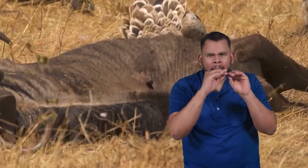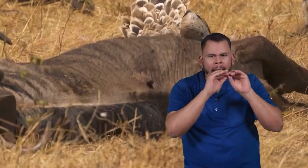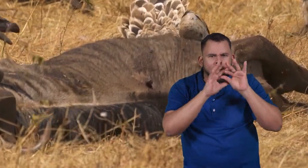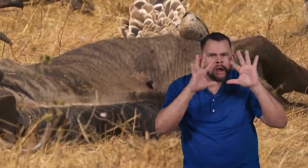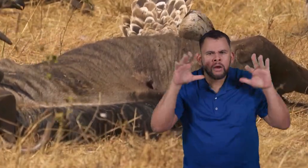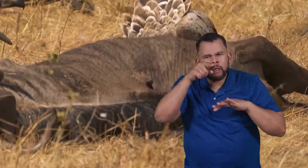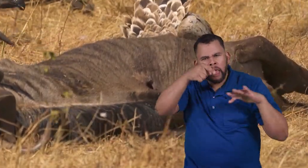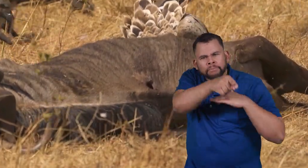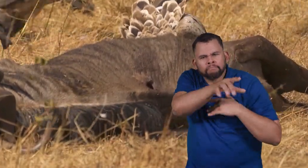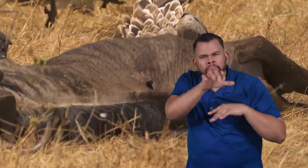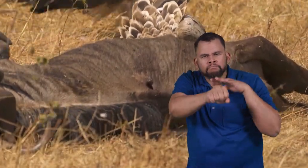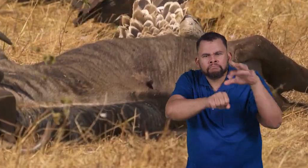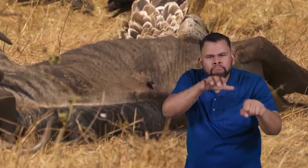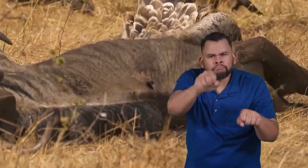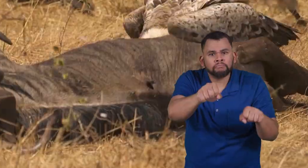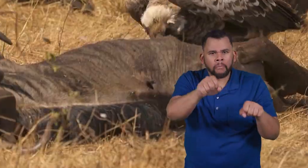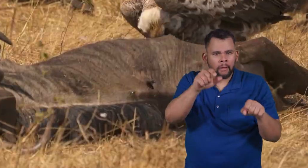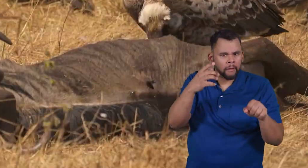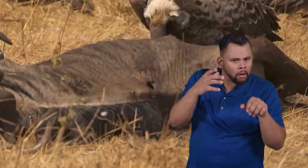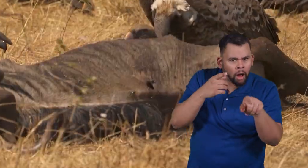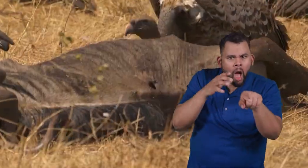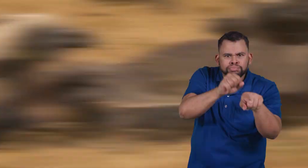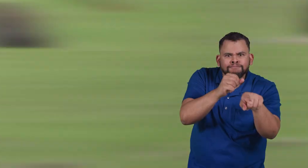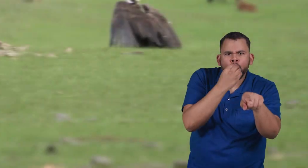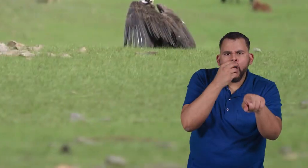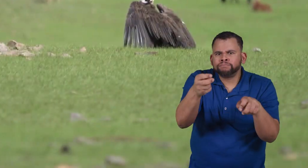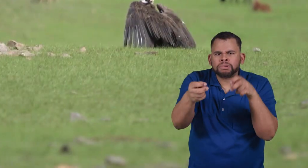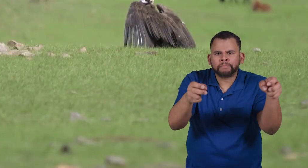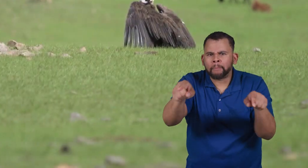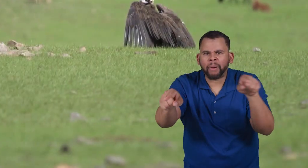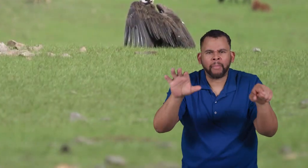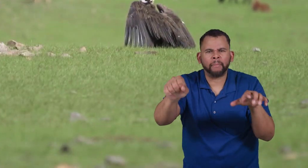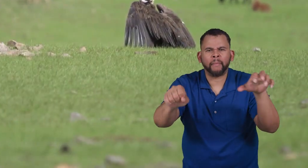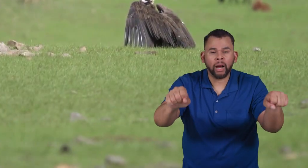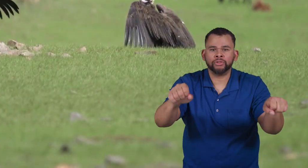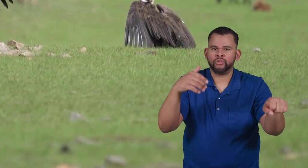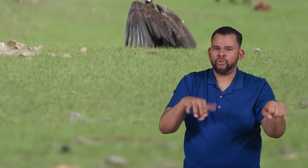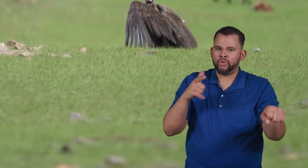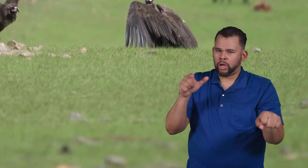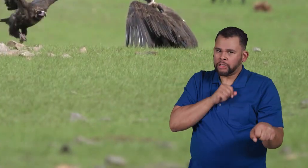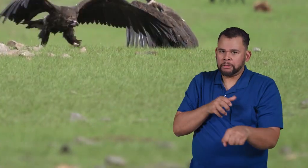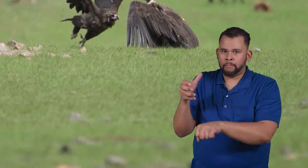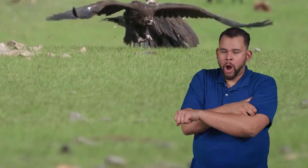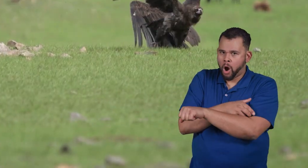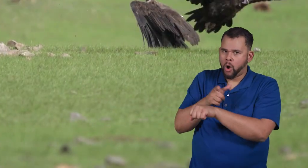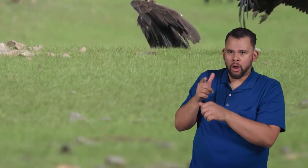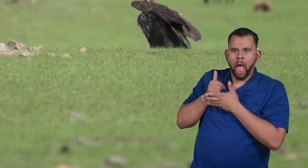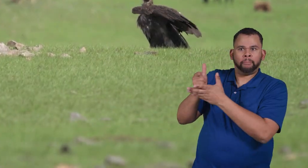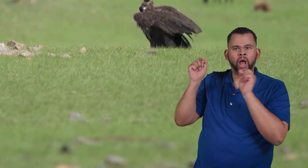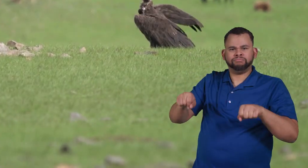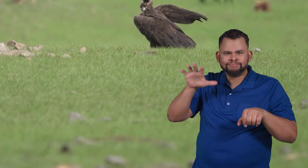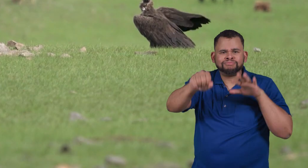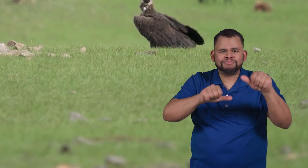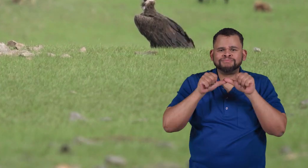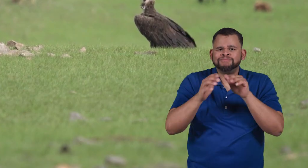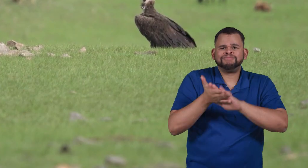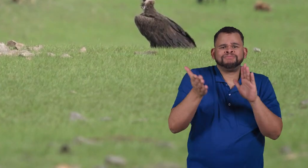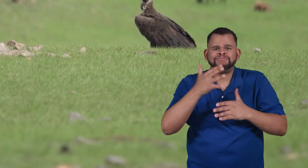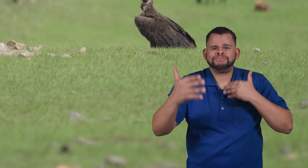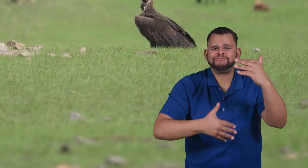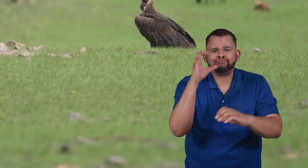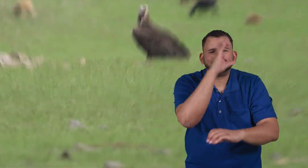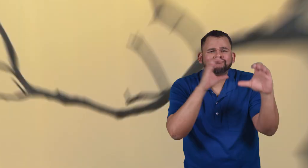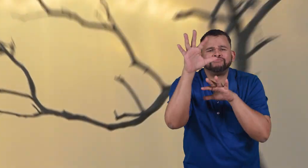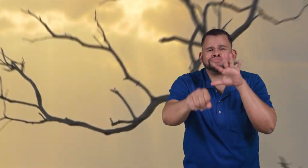allows them to find food quickly and efficiently. It is this superpower that allows them to thrive in their scavenger